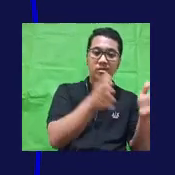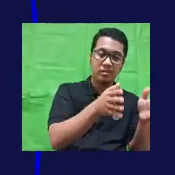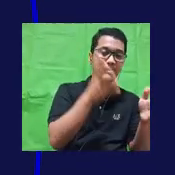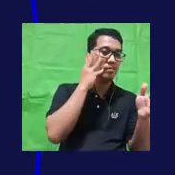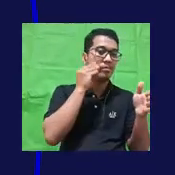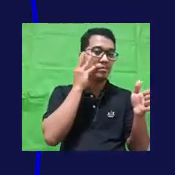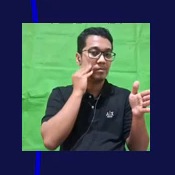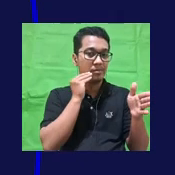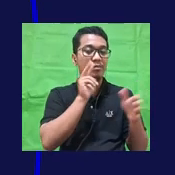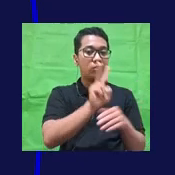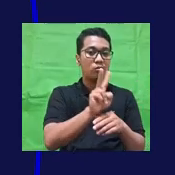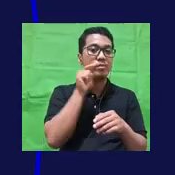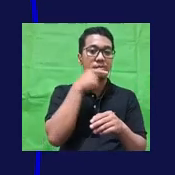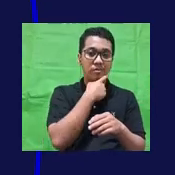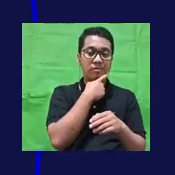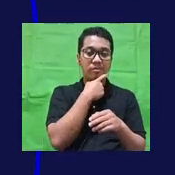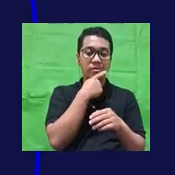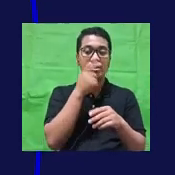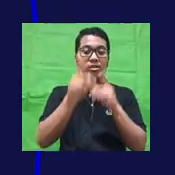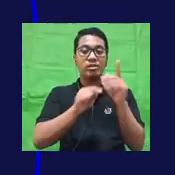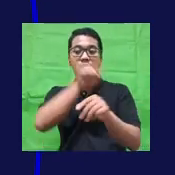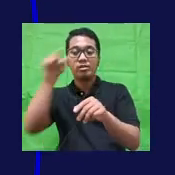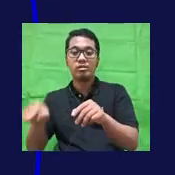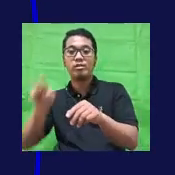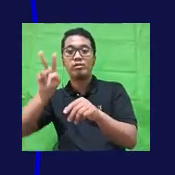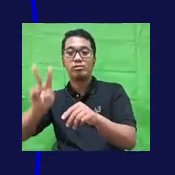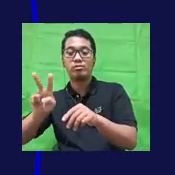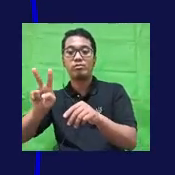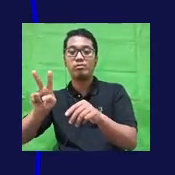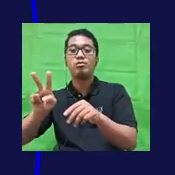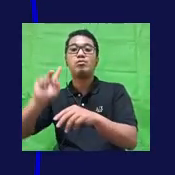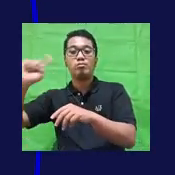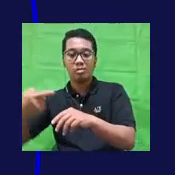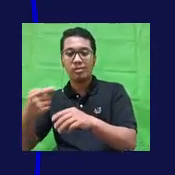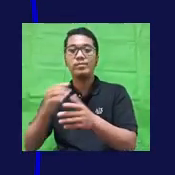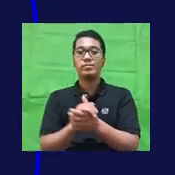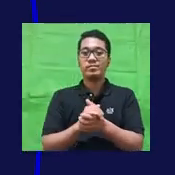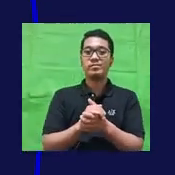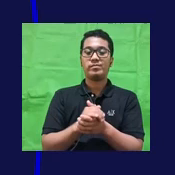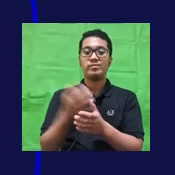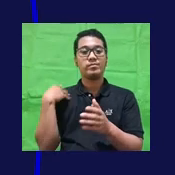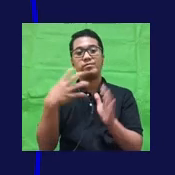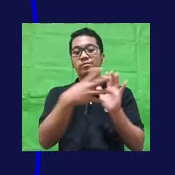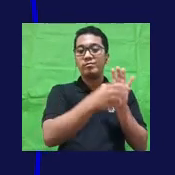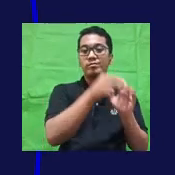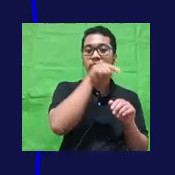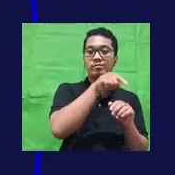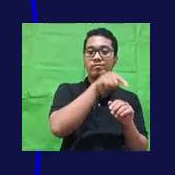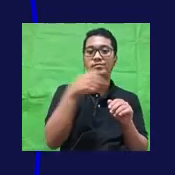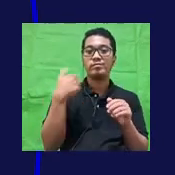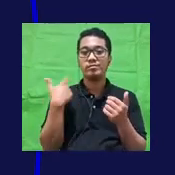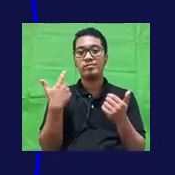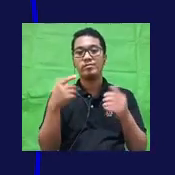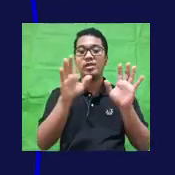maximum 2 months. And in a residency process, in my experience, I have been going through many processes.